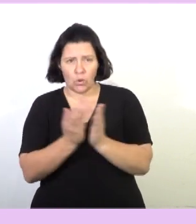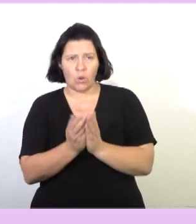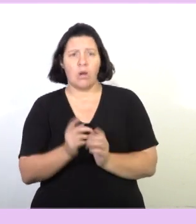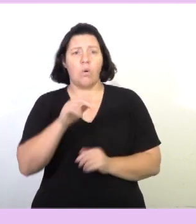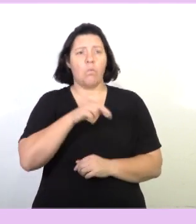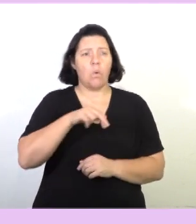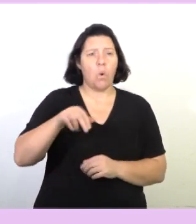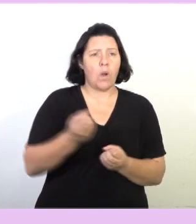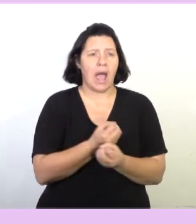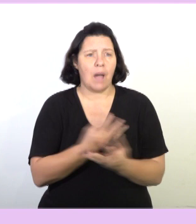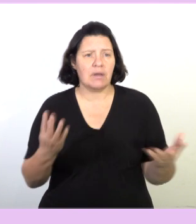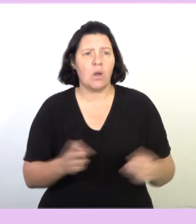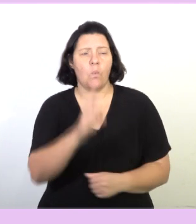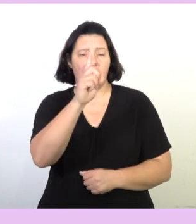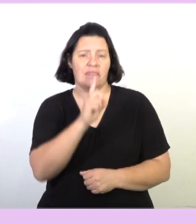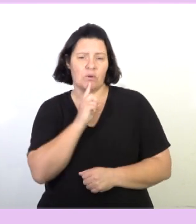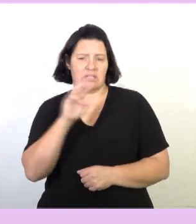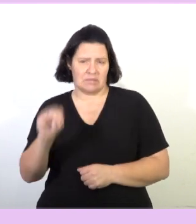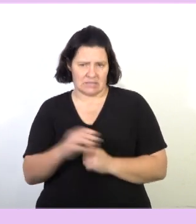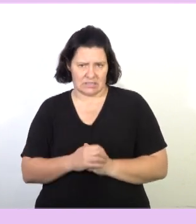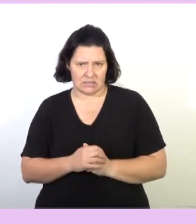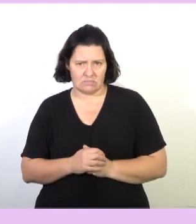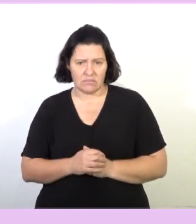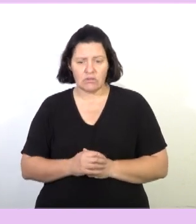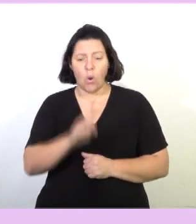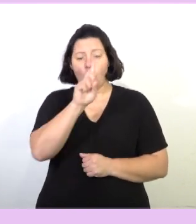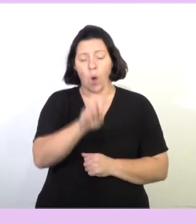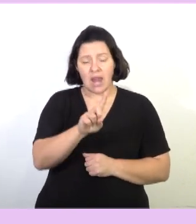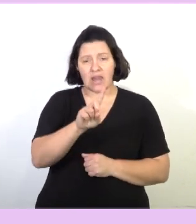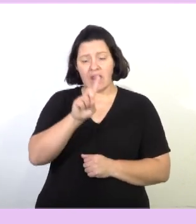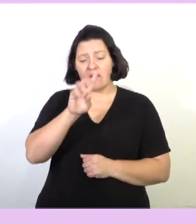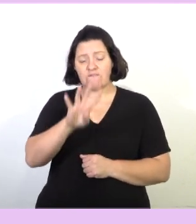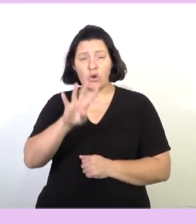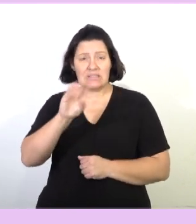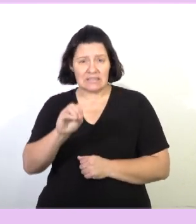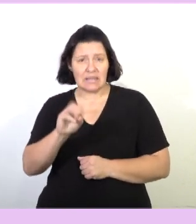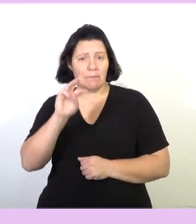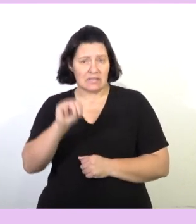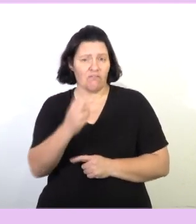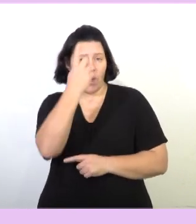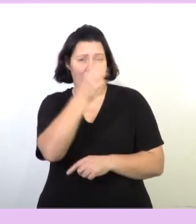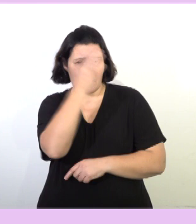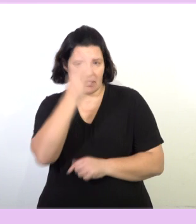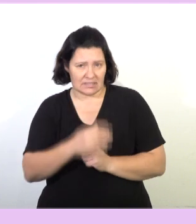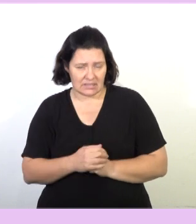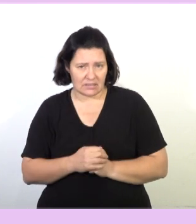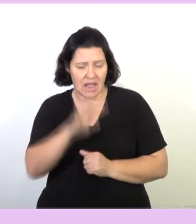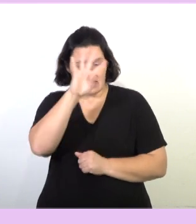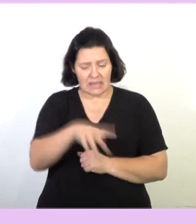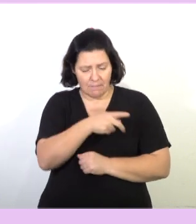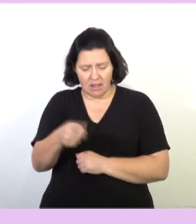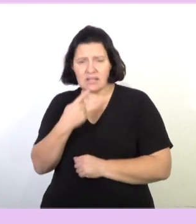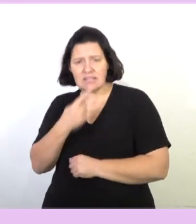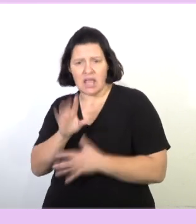school. He discovered that he walks for 140 meters per minute. The table